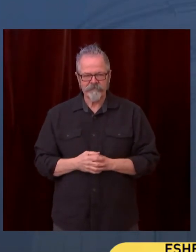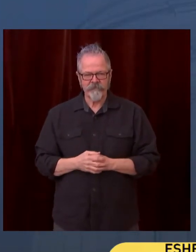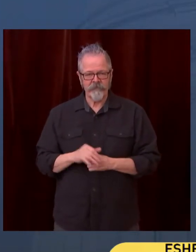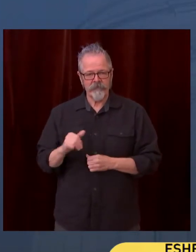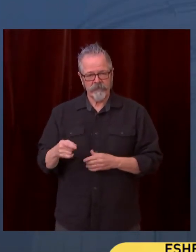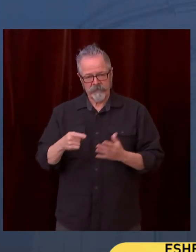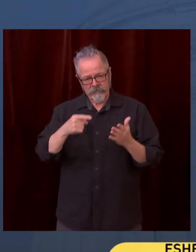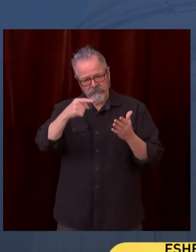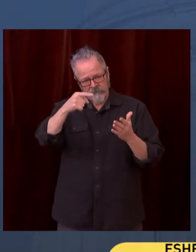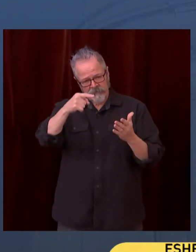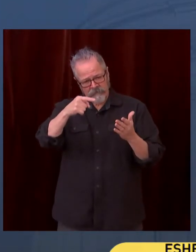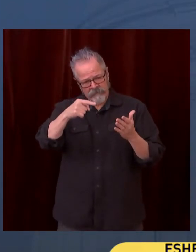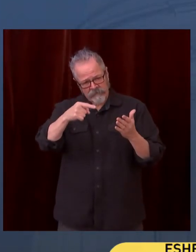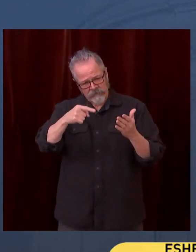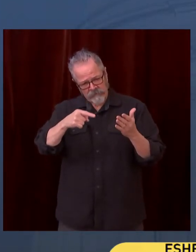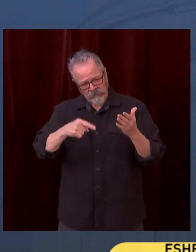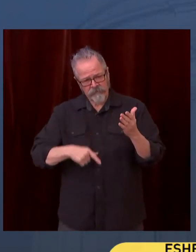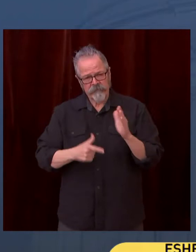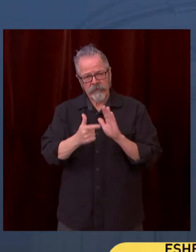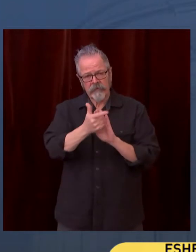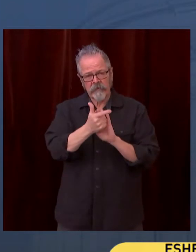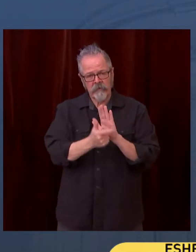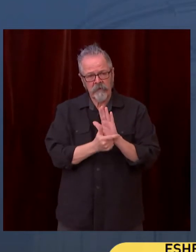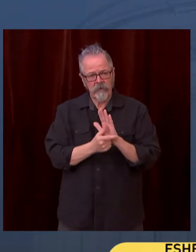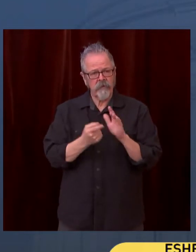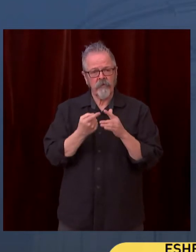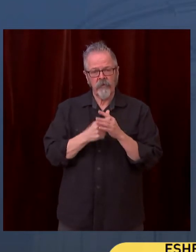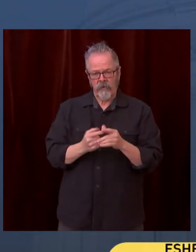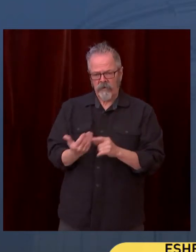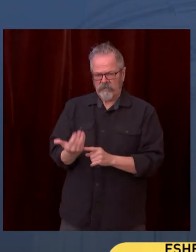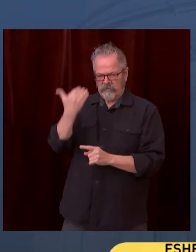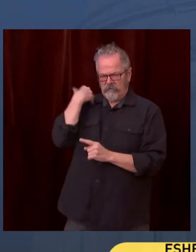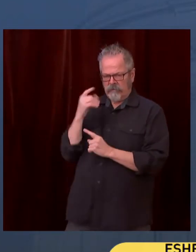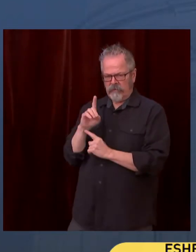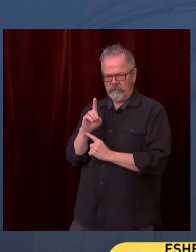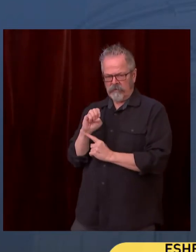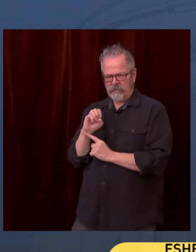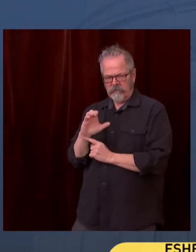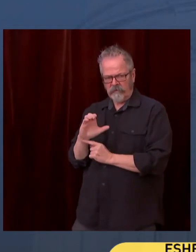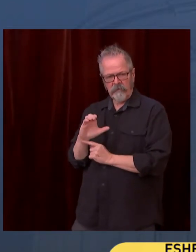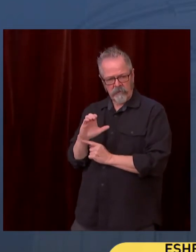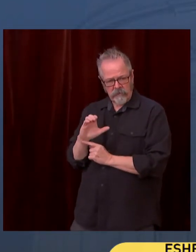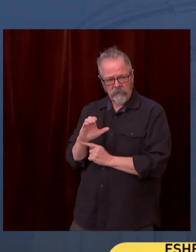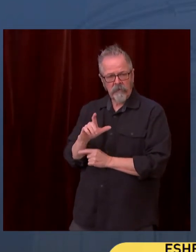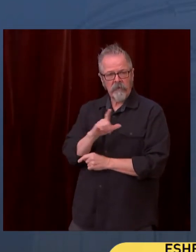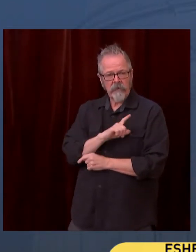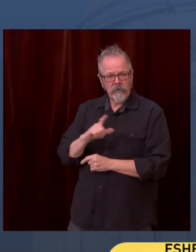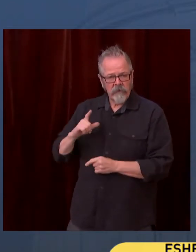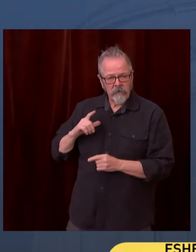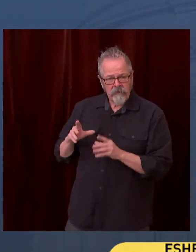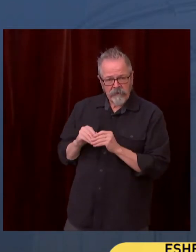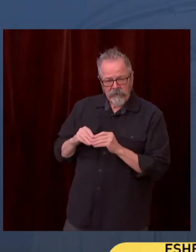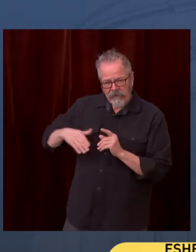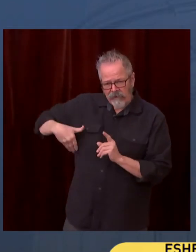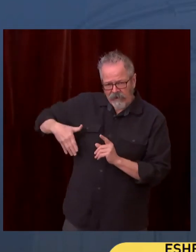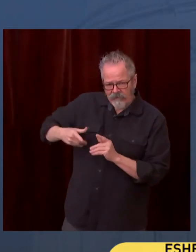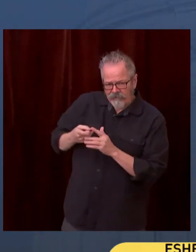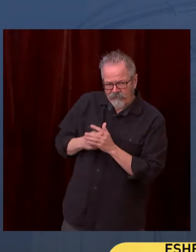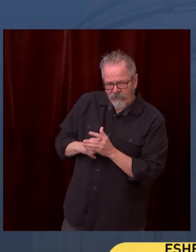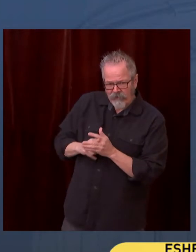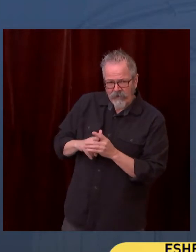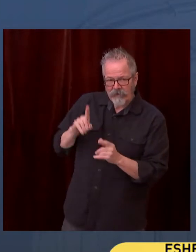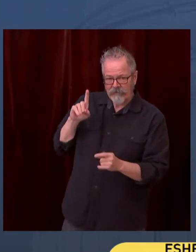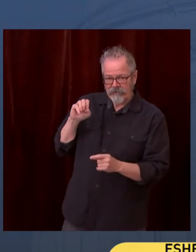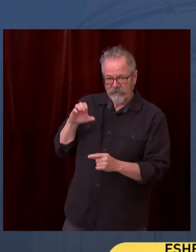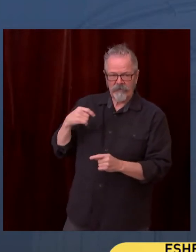Governor, even before the legislative session started in January. And here we are 6 weeks later with a bill to